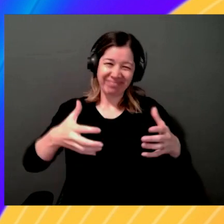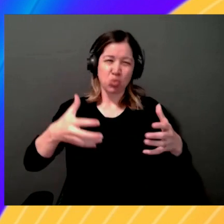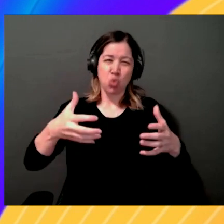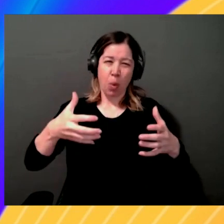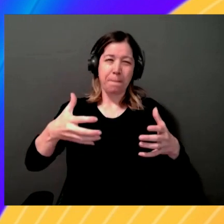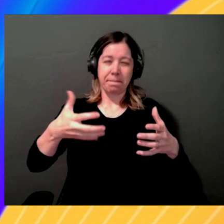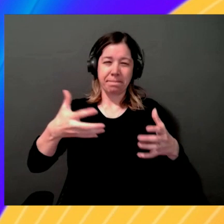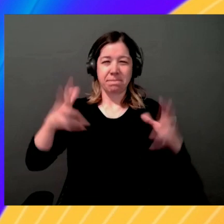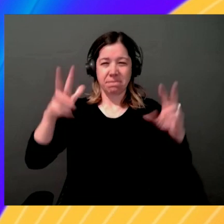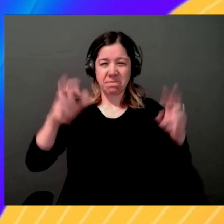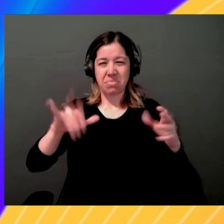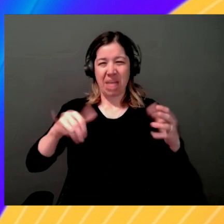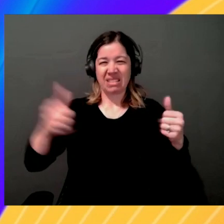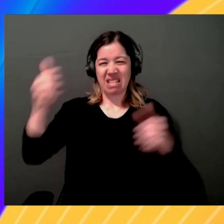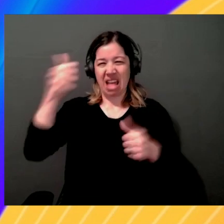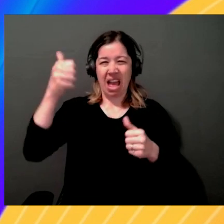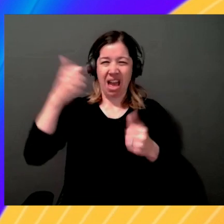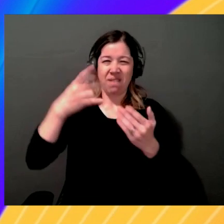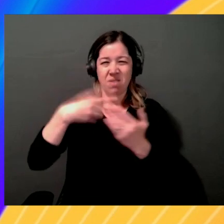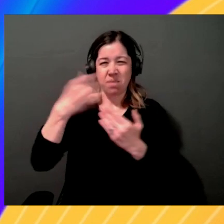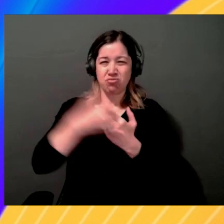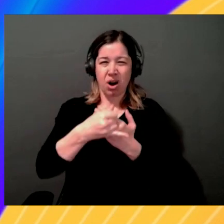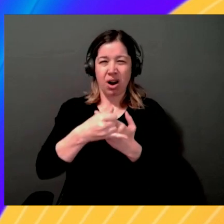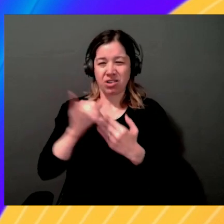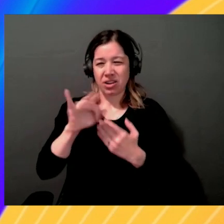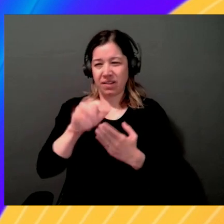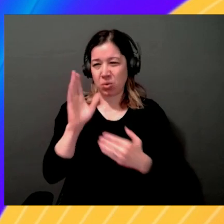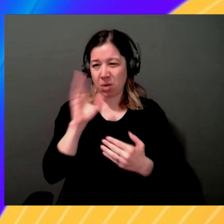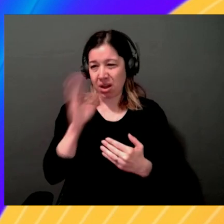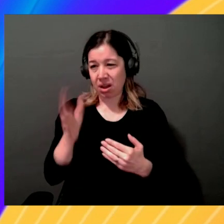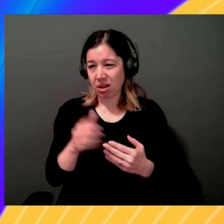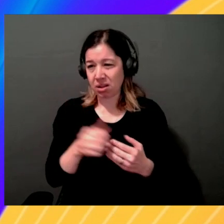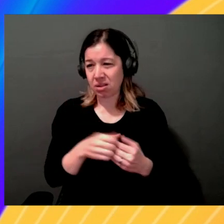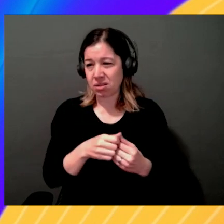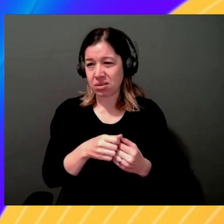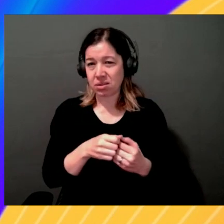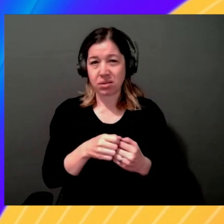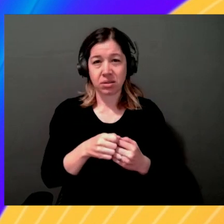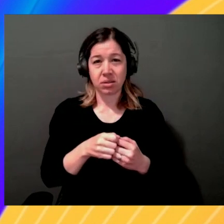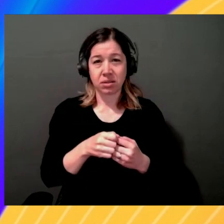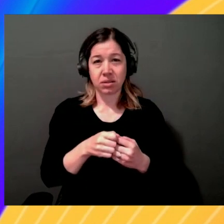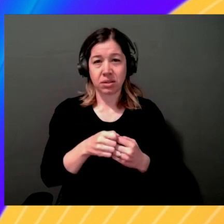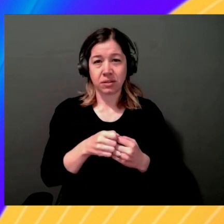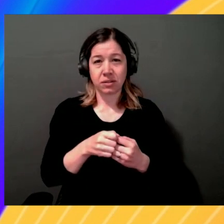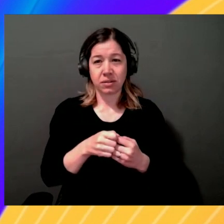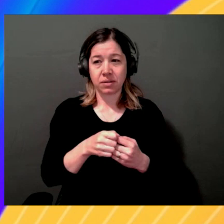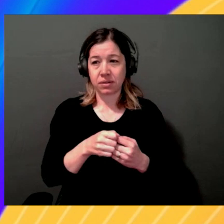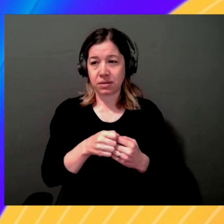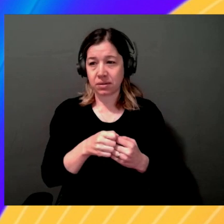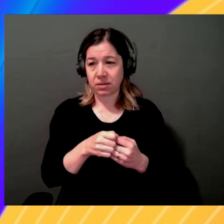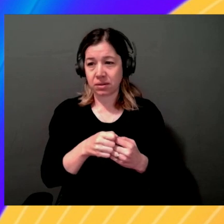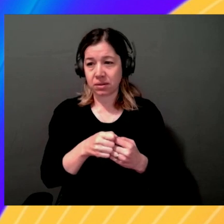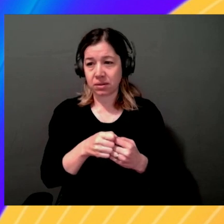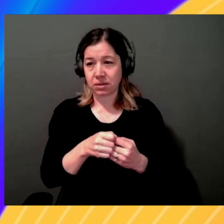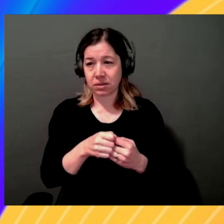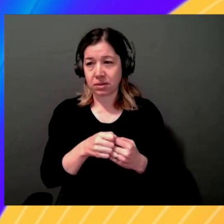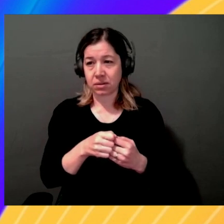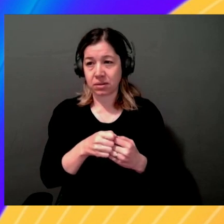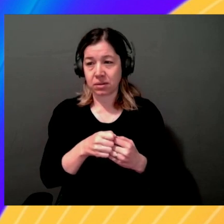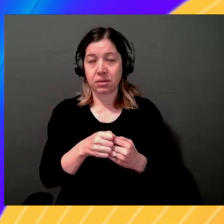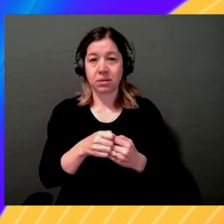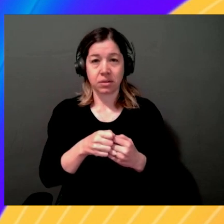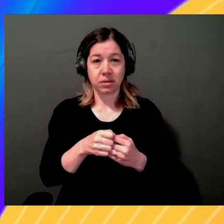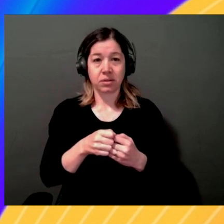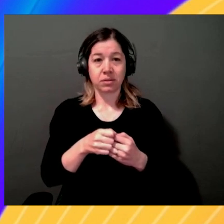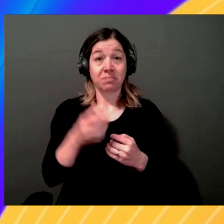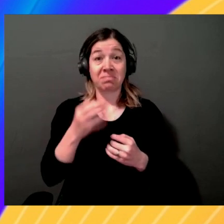of a project, if you will, kind of the root. So I'm just going to just call it something. And as I mentioned